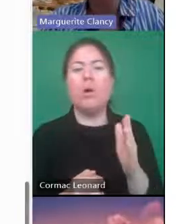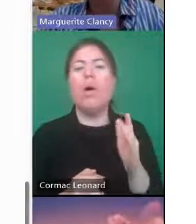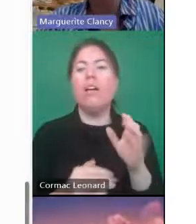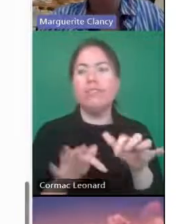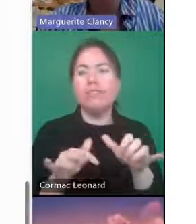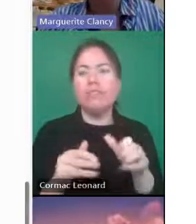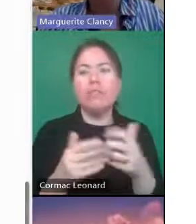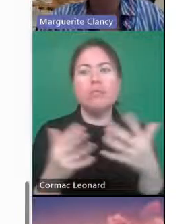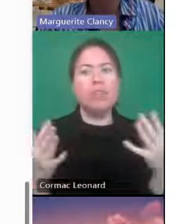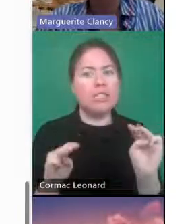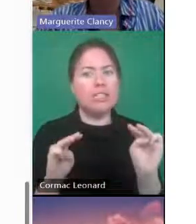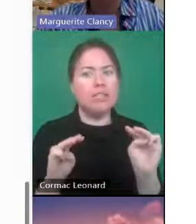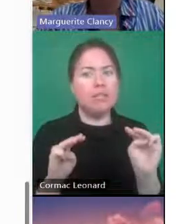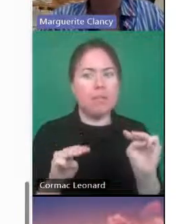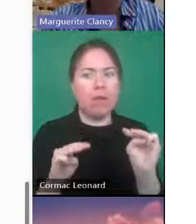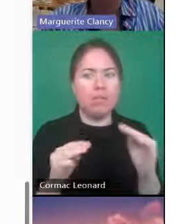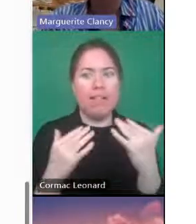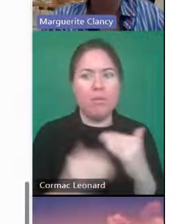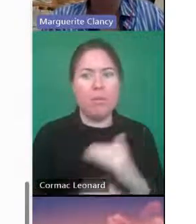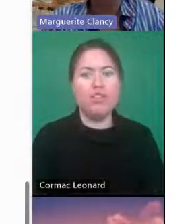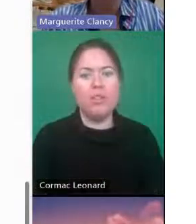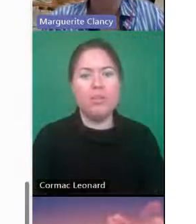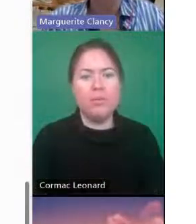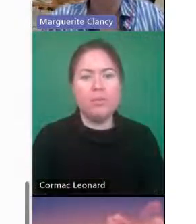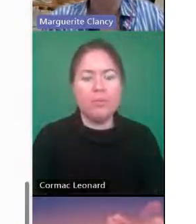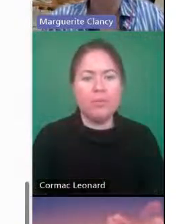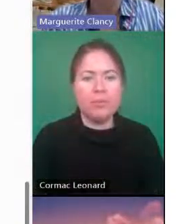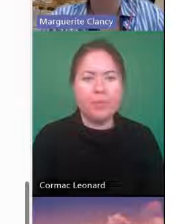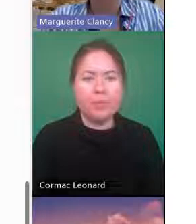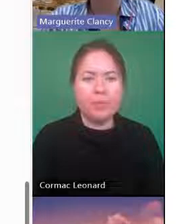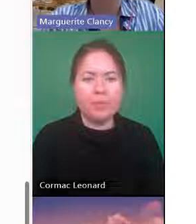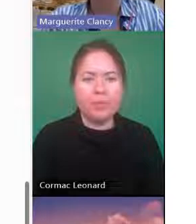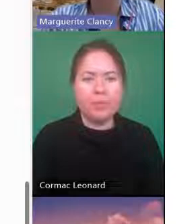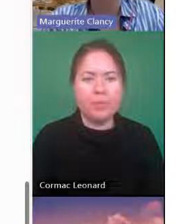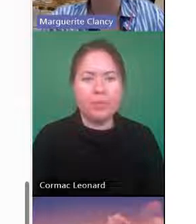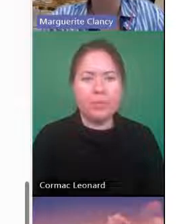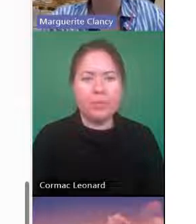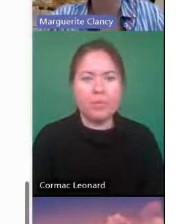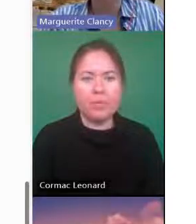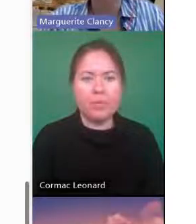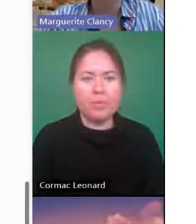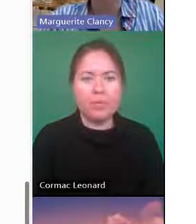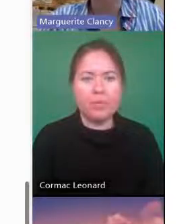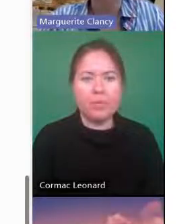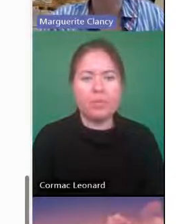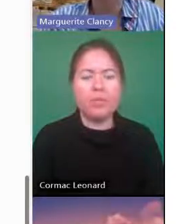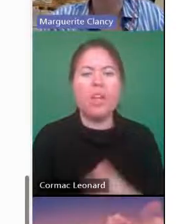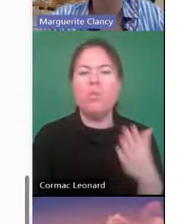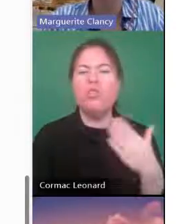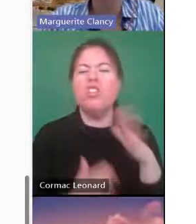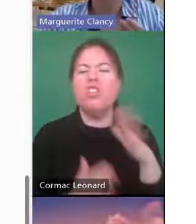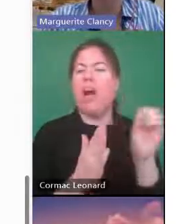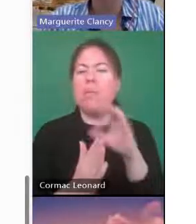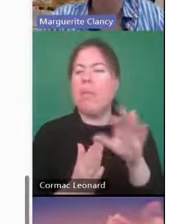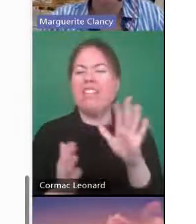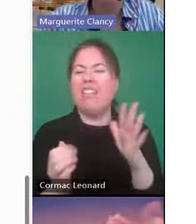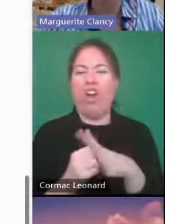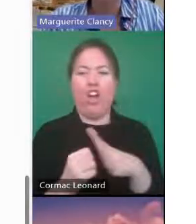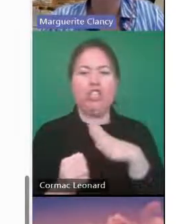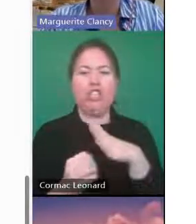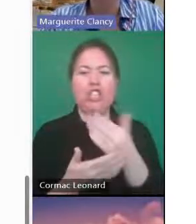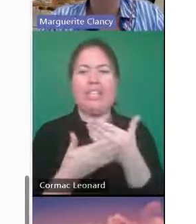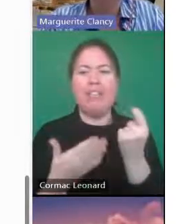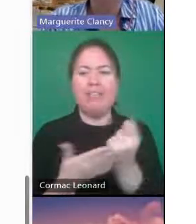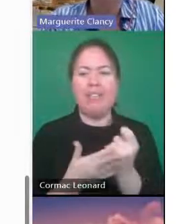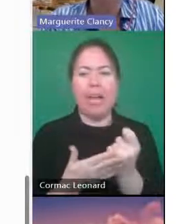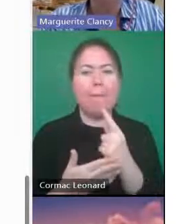possible. I'm just going to carry forward those fields just to save on time, and then want to provide brief